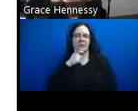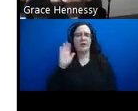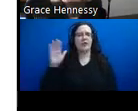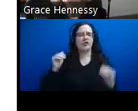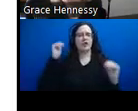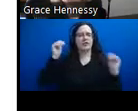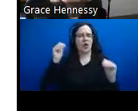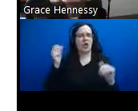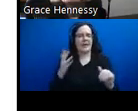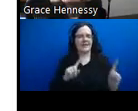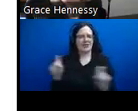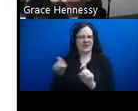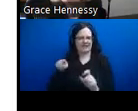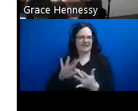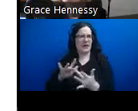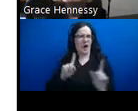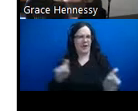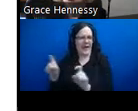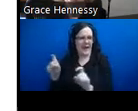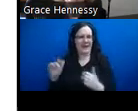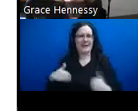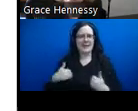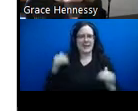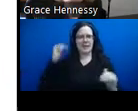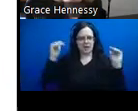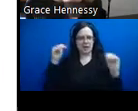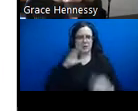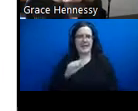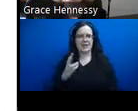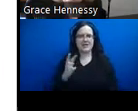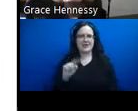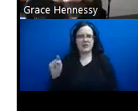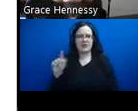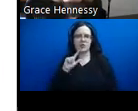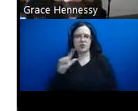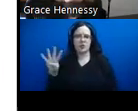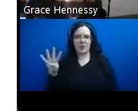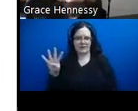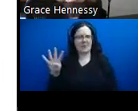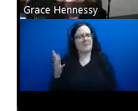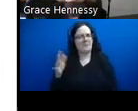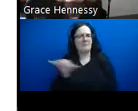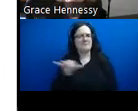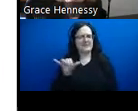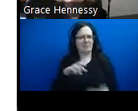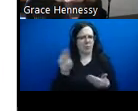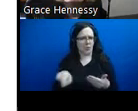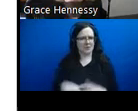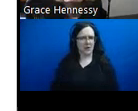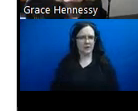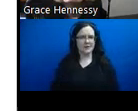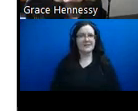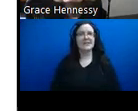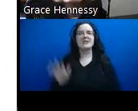online survey of young adults aged 16 to 24, sort of had similar findings. There were about